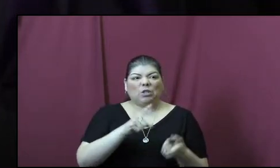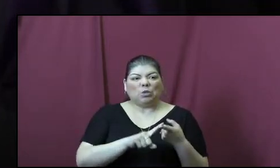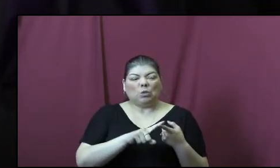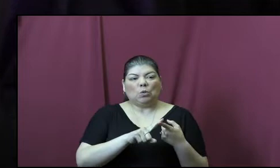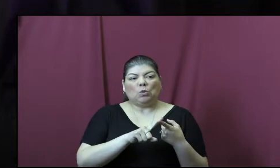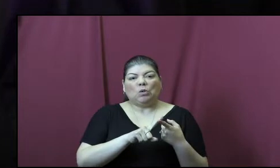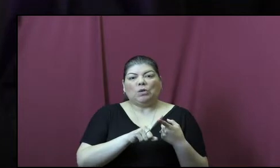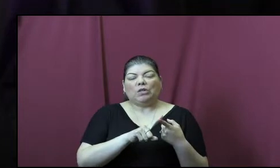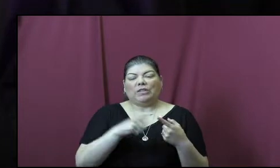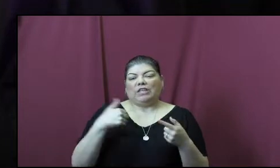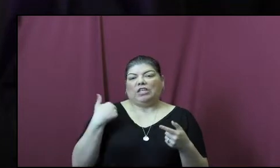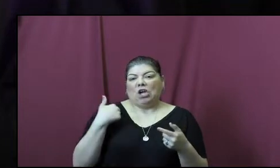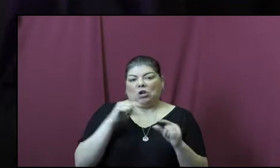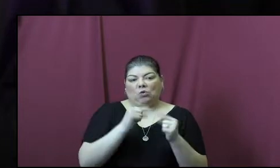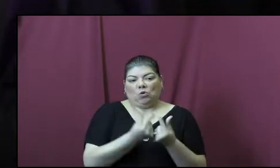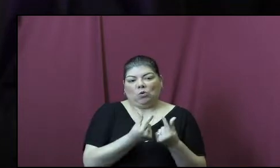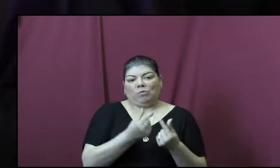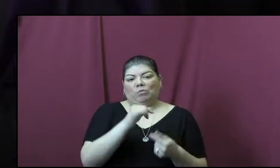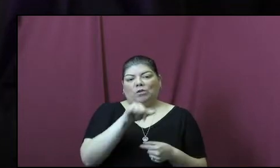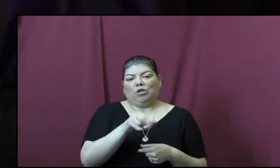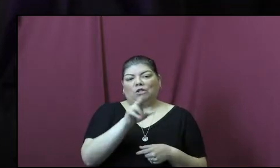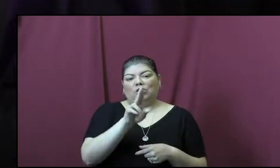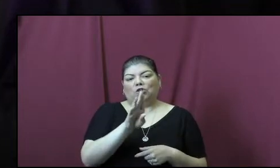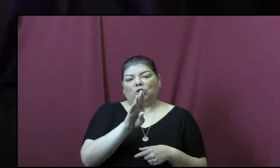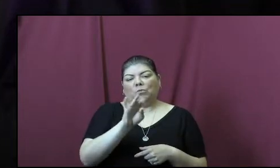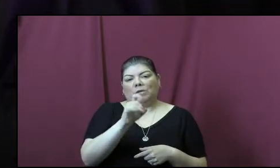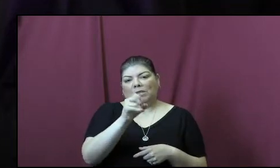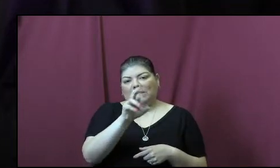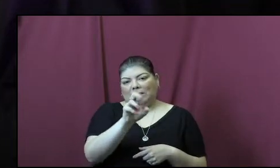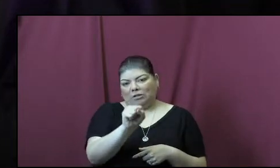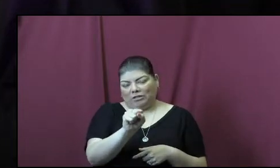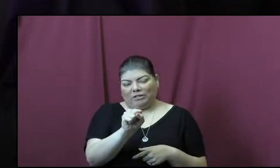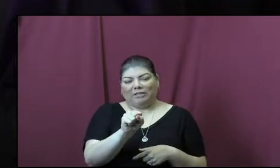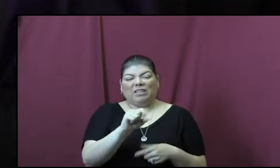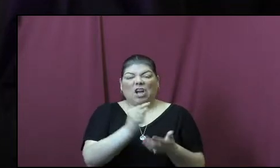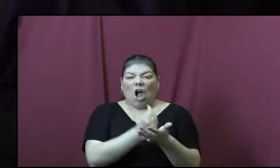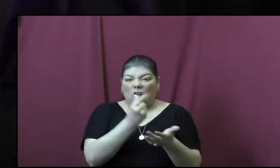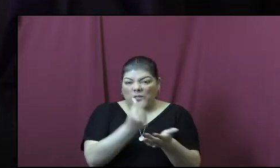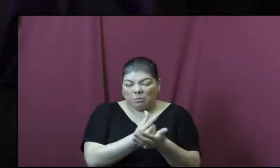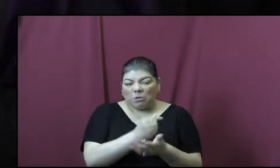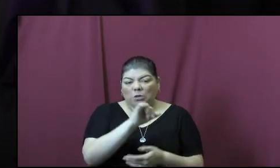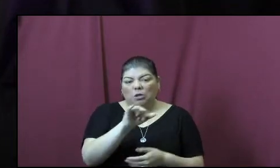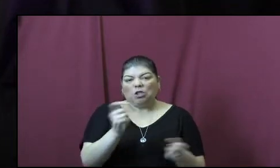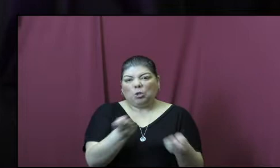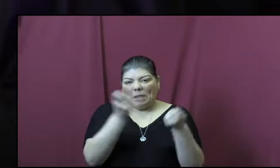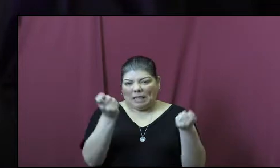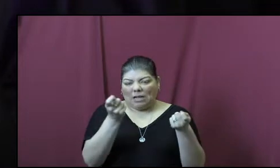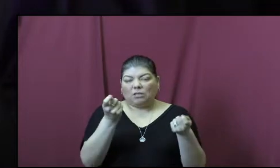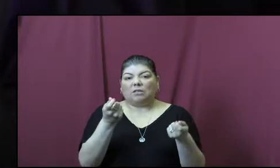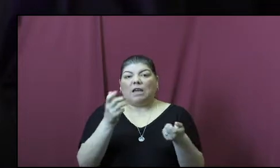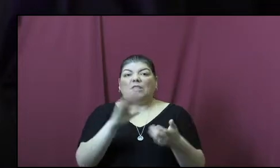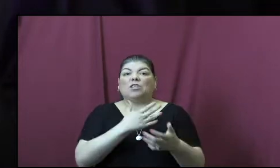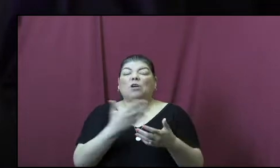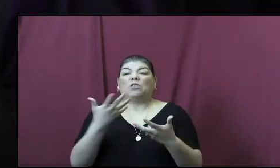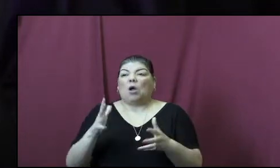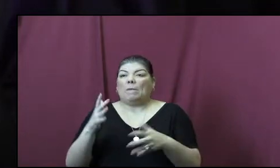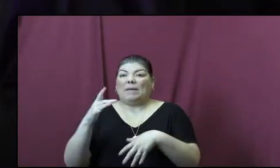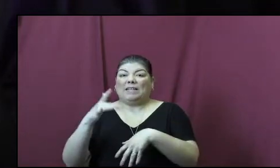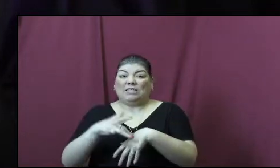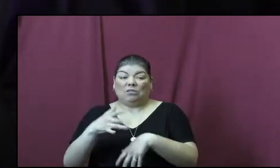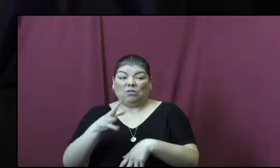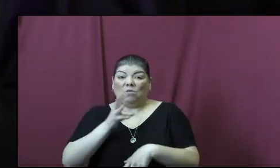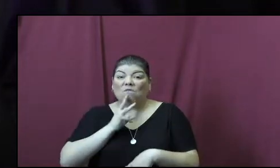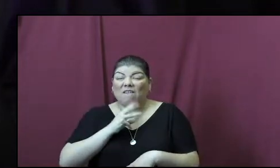the Jubilees. That's the name of the group we used to sing with, called the Gospel Jubilees. And the name of the song was Already Been to the Water.